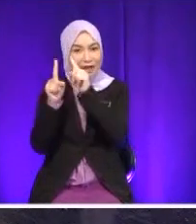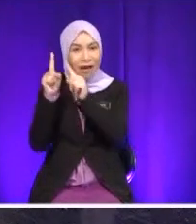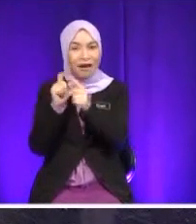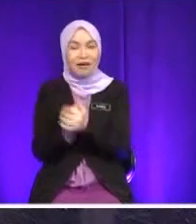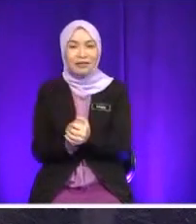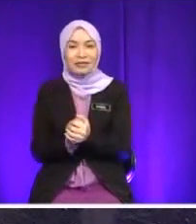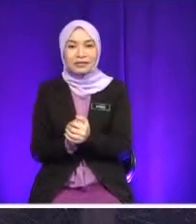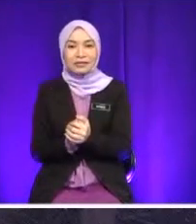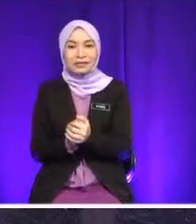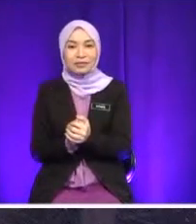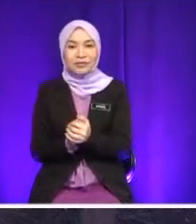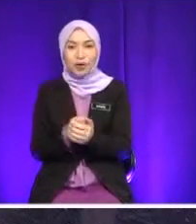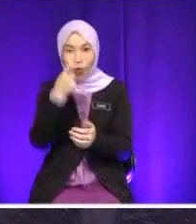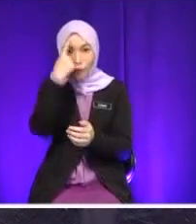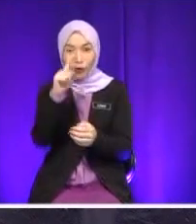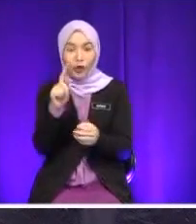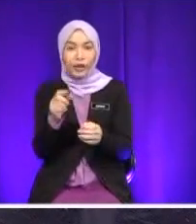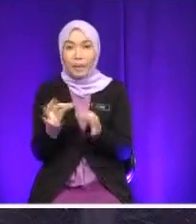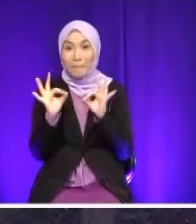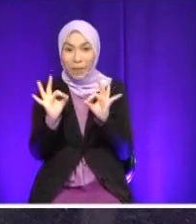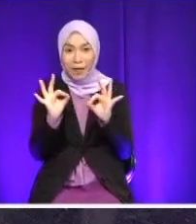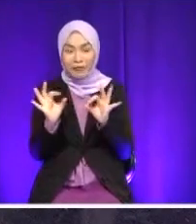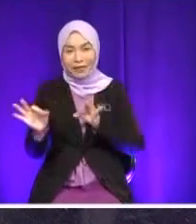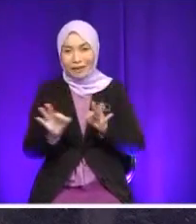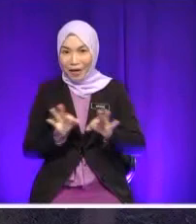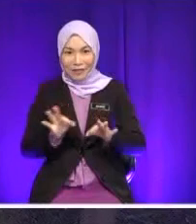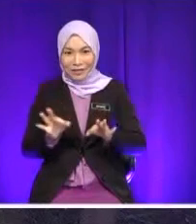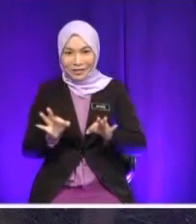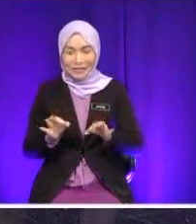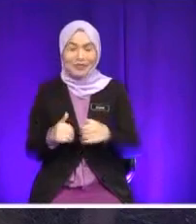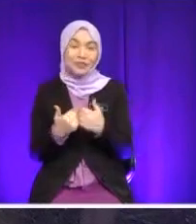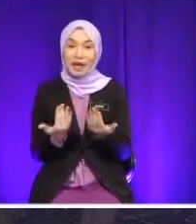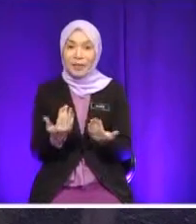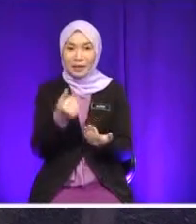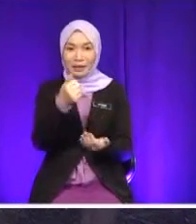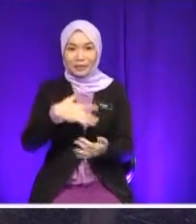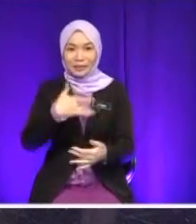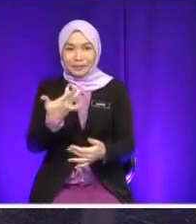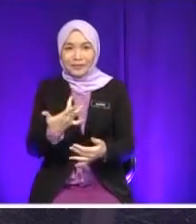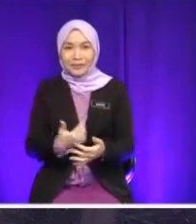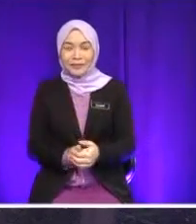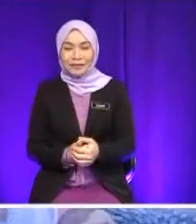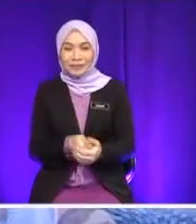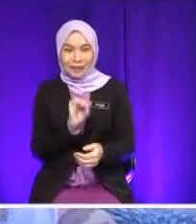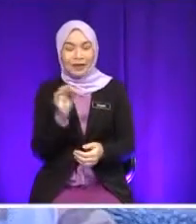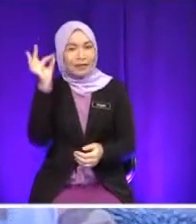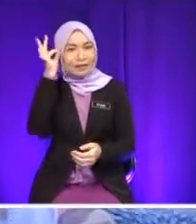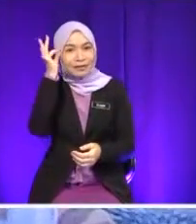already give their explanations, right? Yes. Why? Okay, what do you think so? I think they did a great job as well. And everyone deserves a